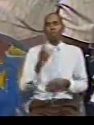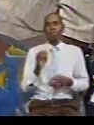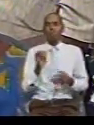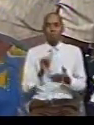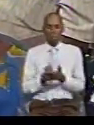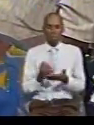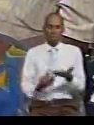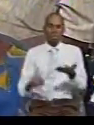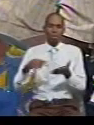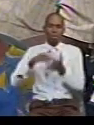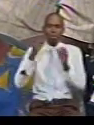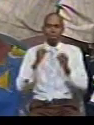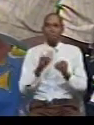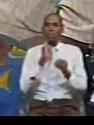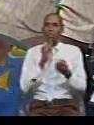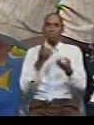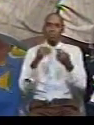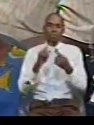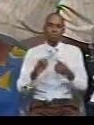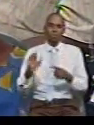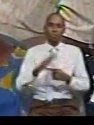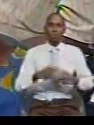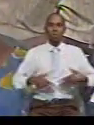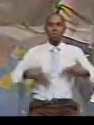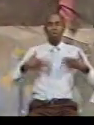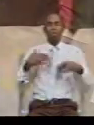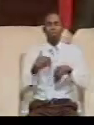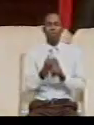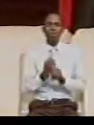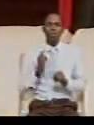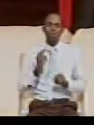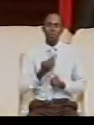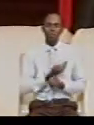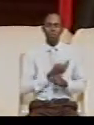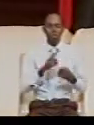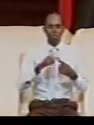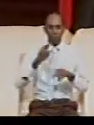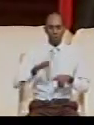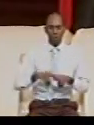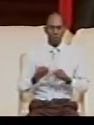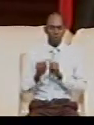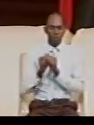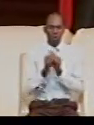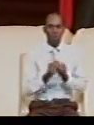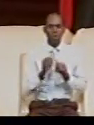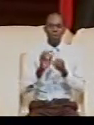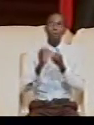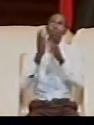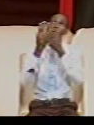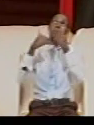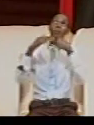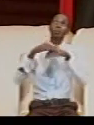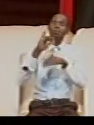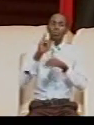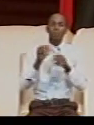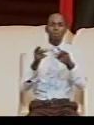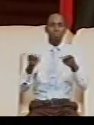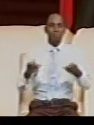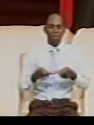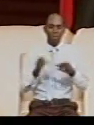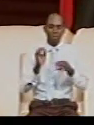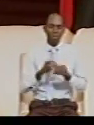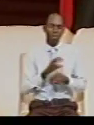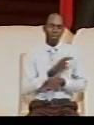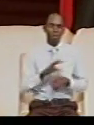is coming in your life. And made us sit together in heavenly places in Christ Jesus, that